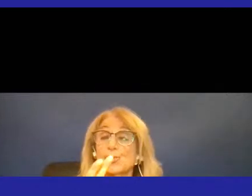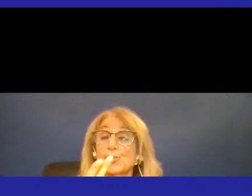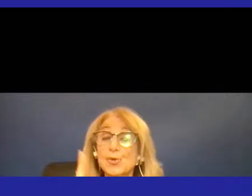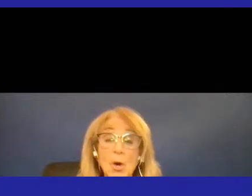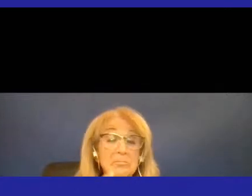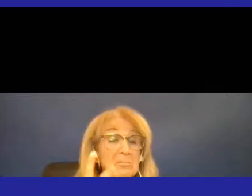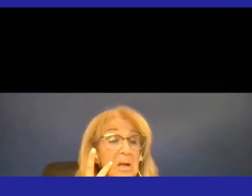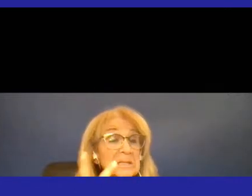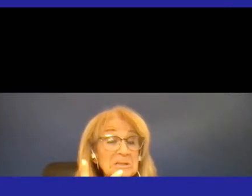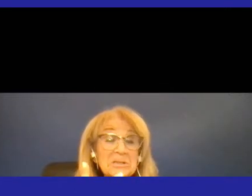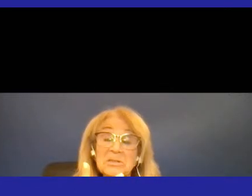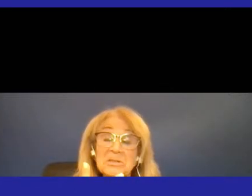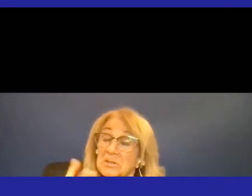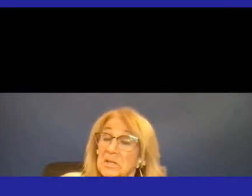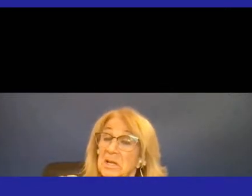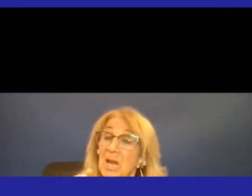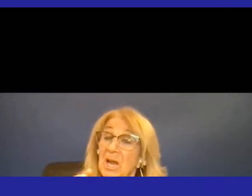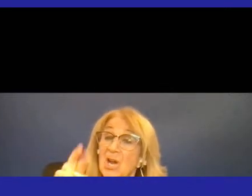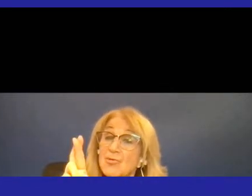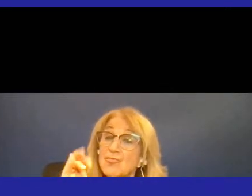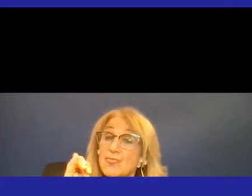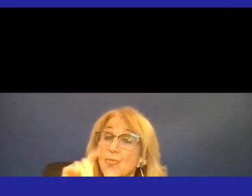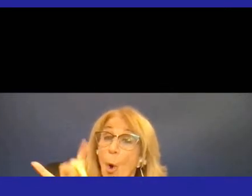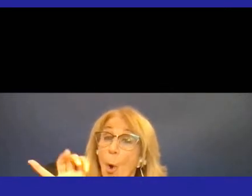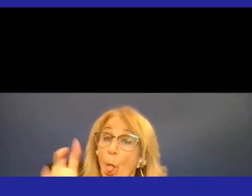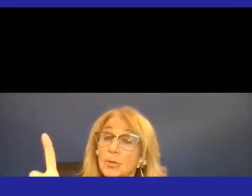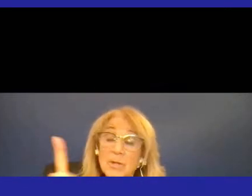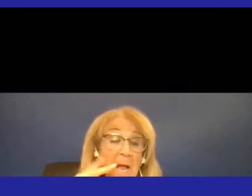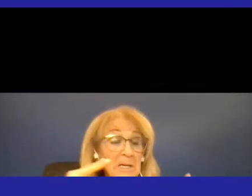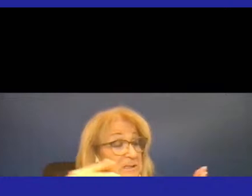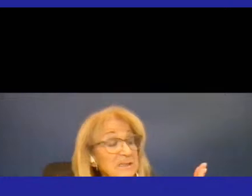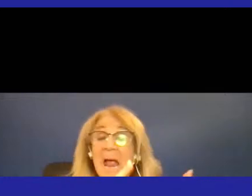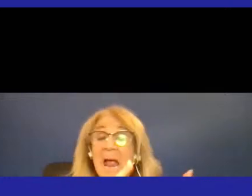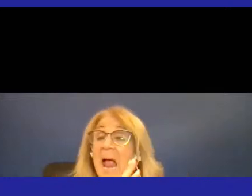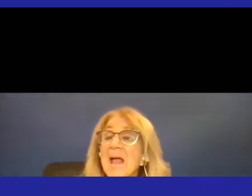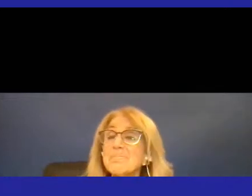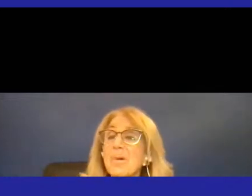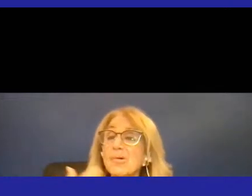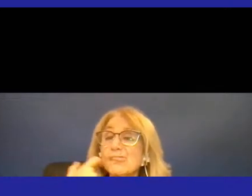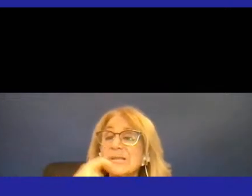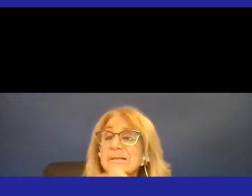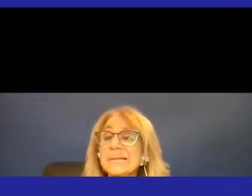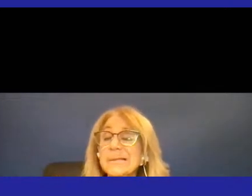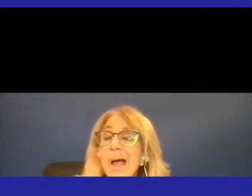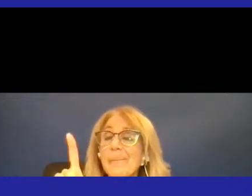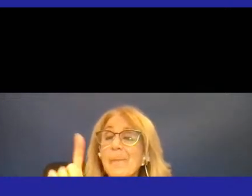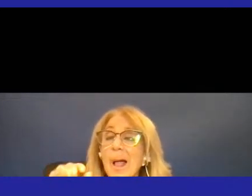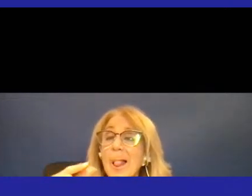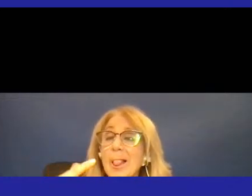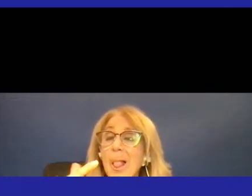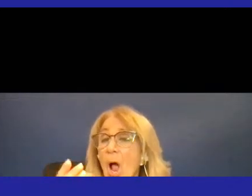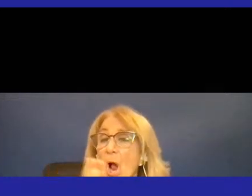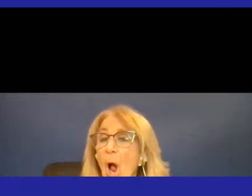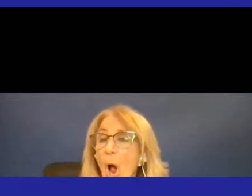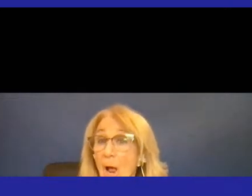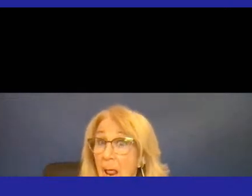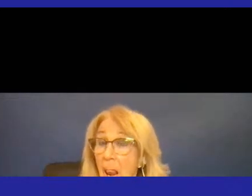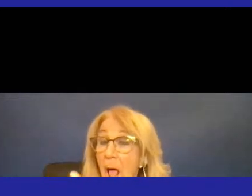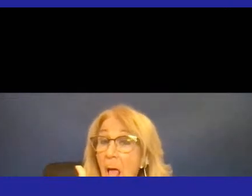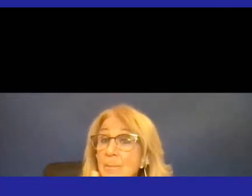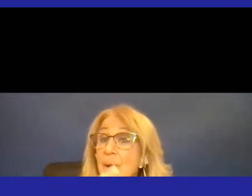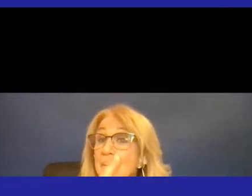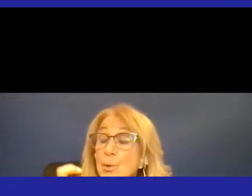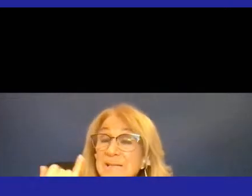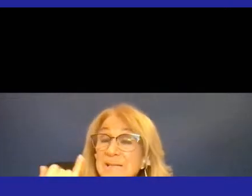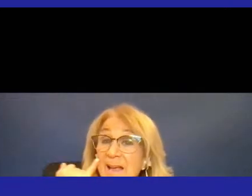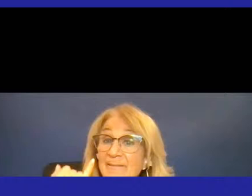and I can see the most time they- recent time they logged on, which is helpful because if the last time was 2 years ago,